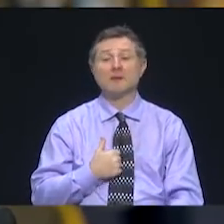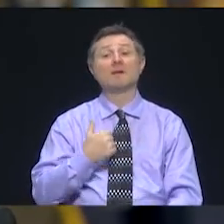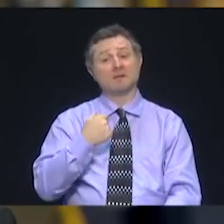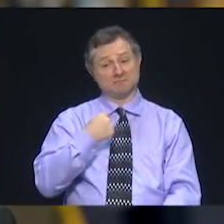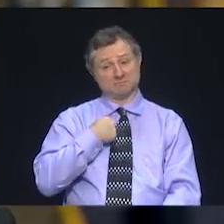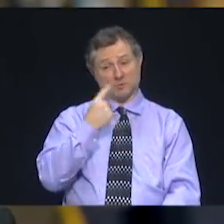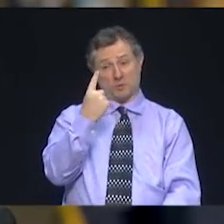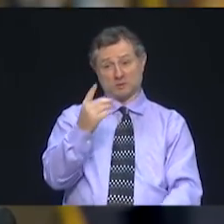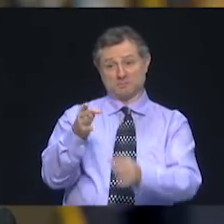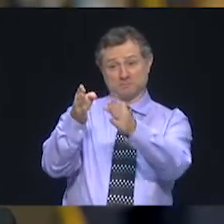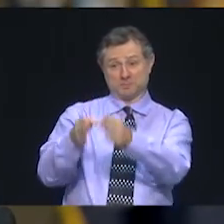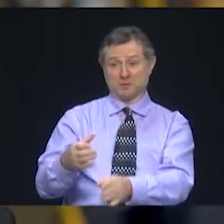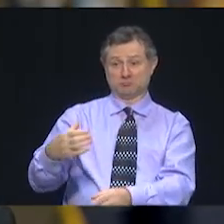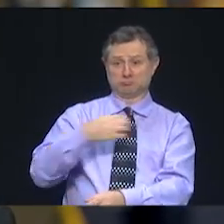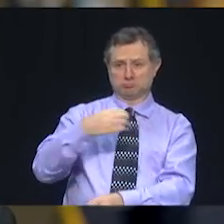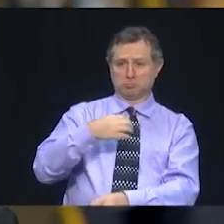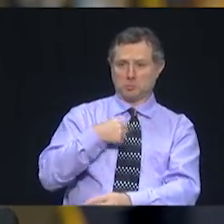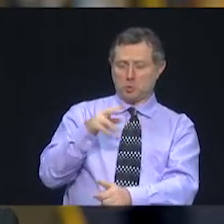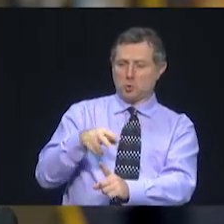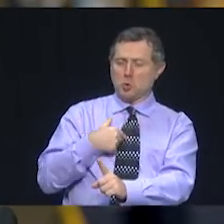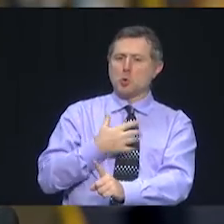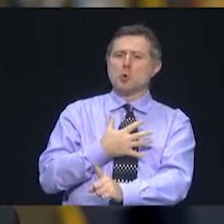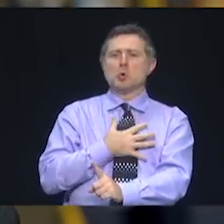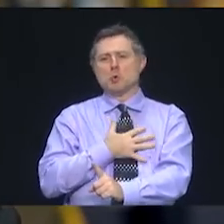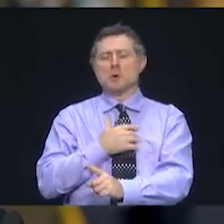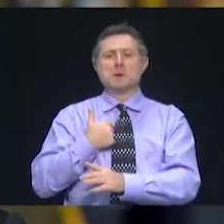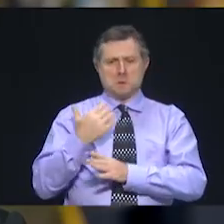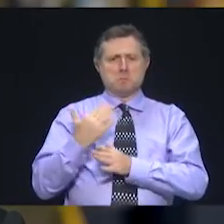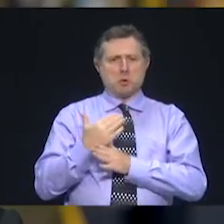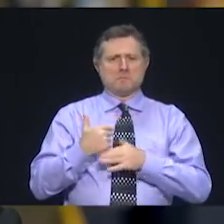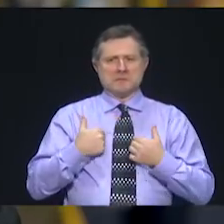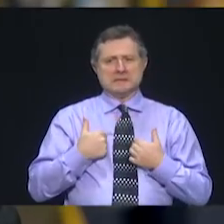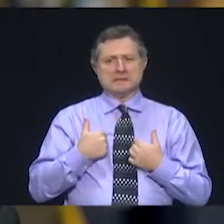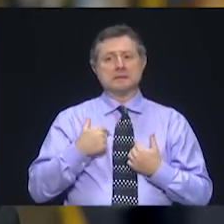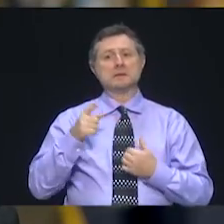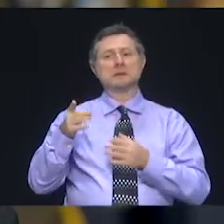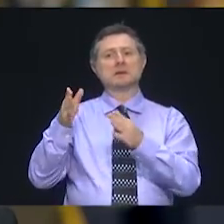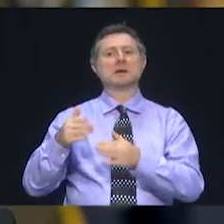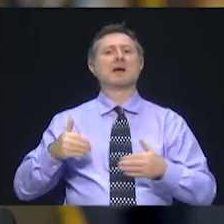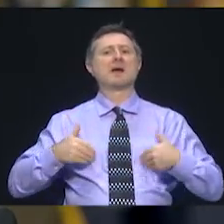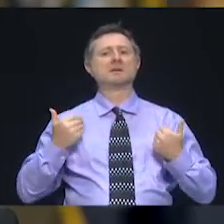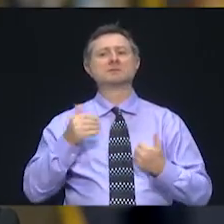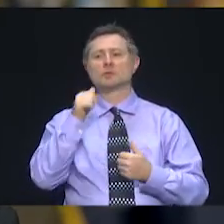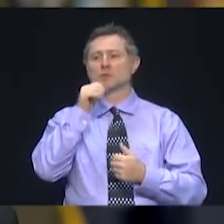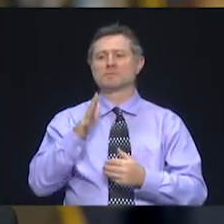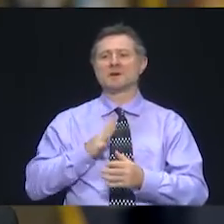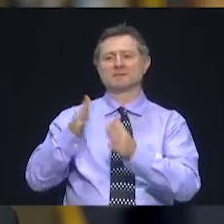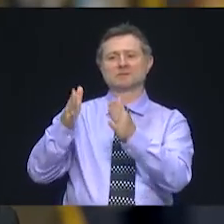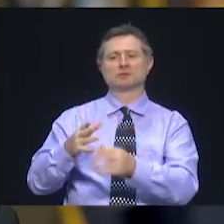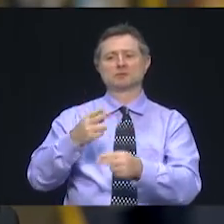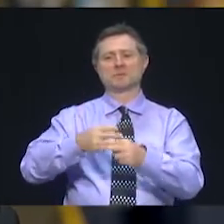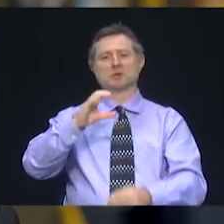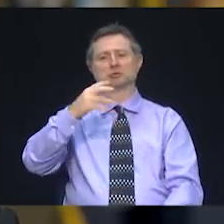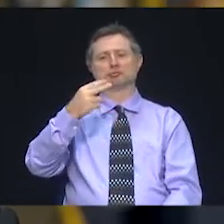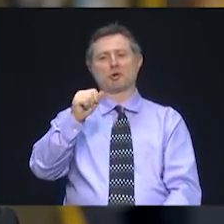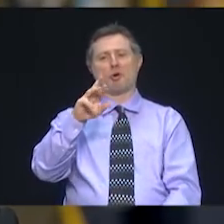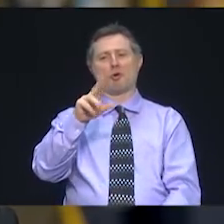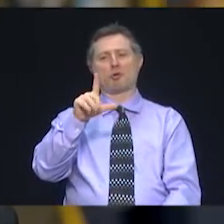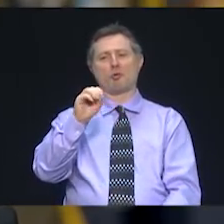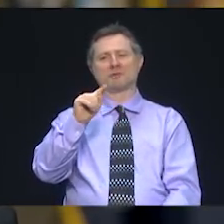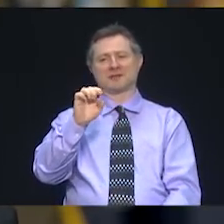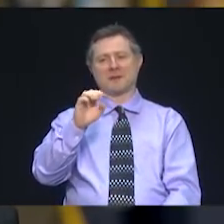that bothered me most. That was a complaint made by a young woman, Charlotte Bennett, who worked in my